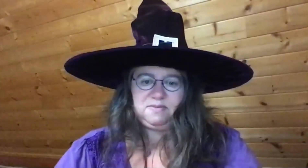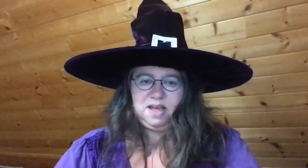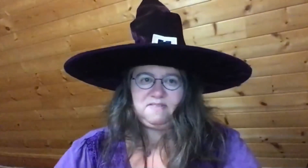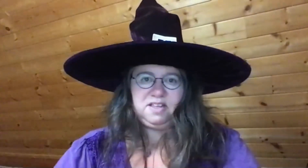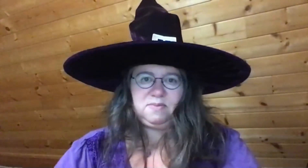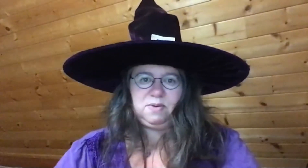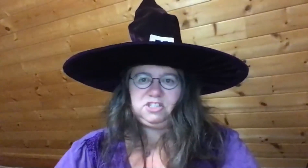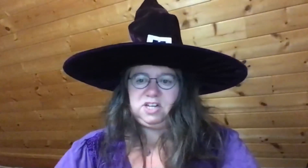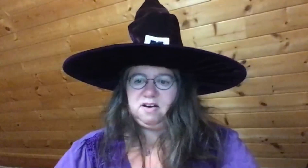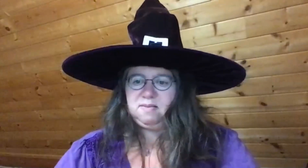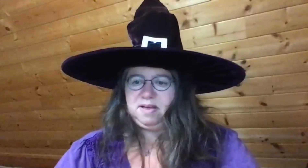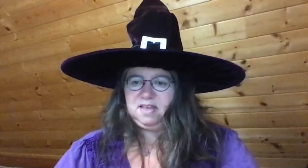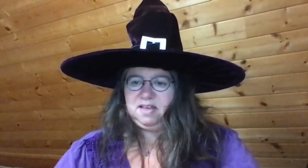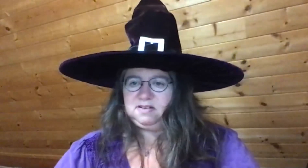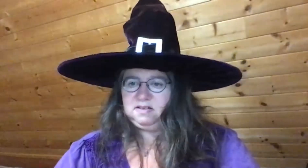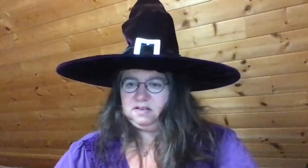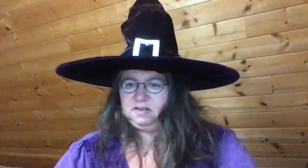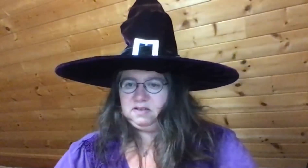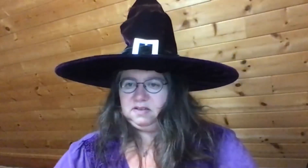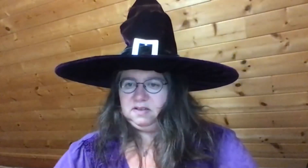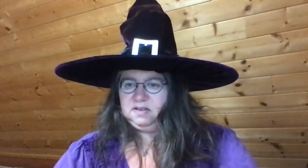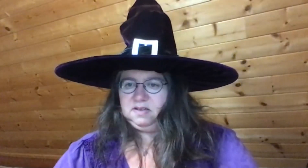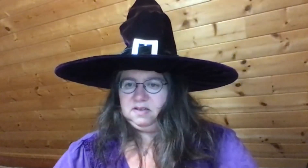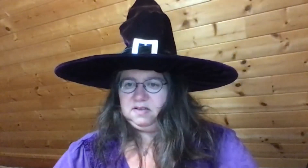do that, if we have anything we want to share about that.